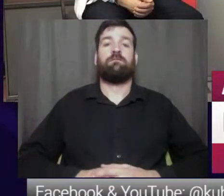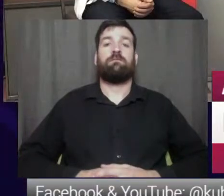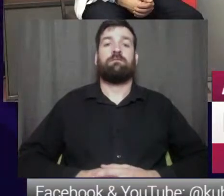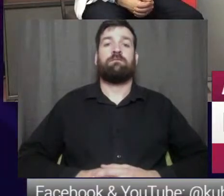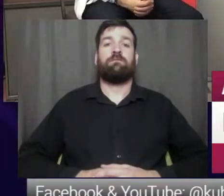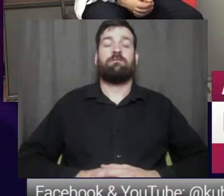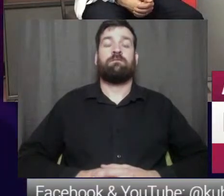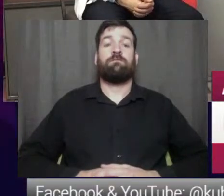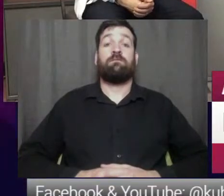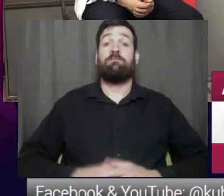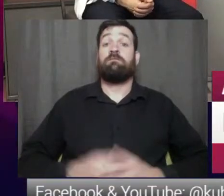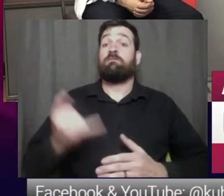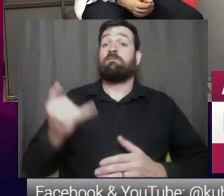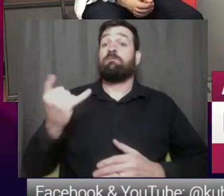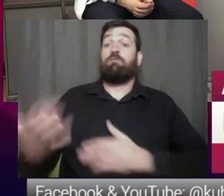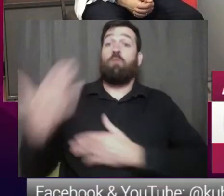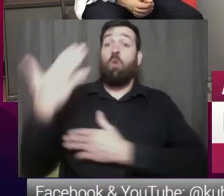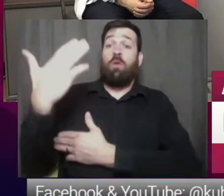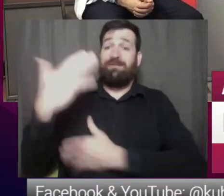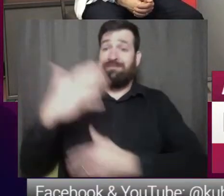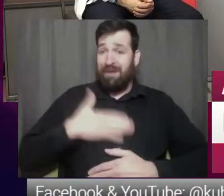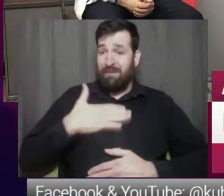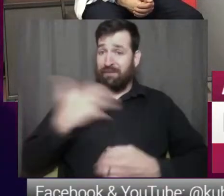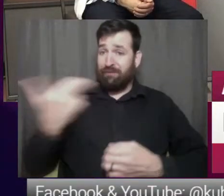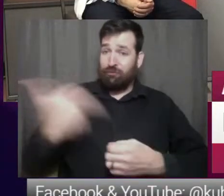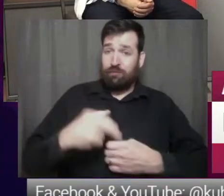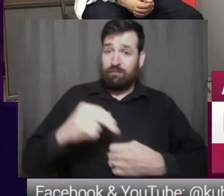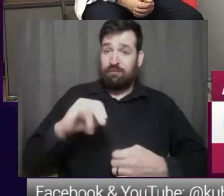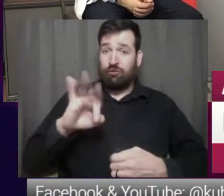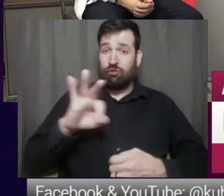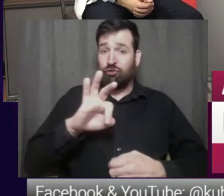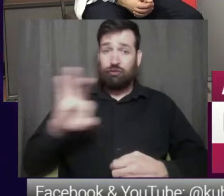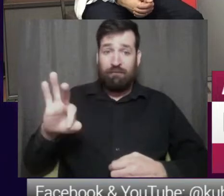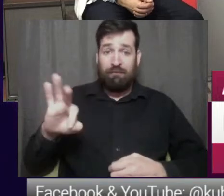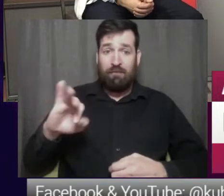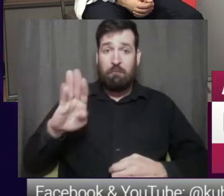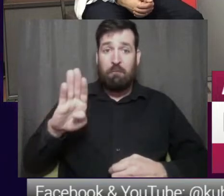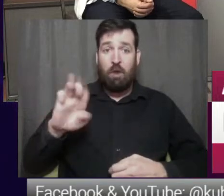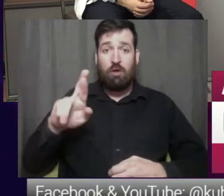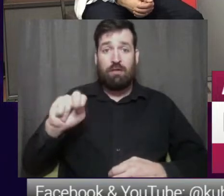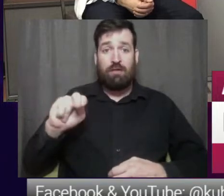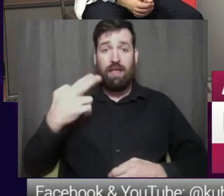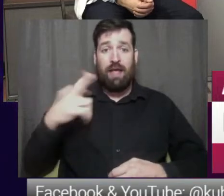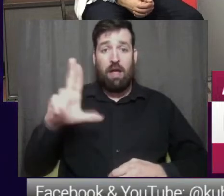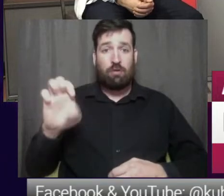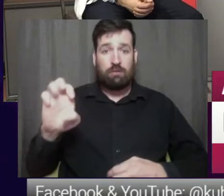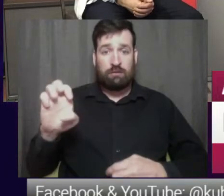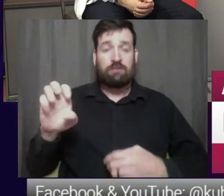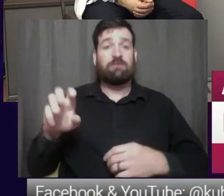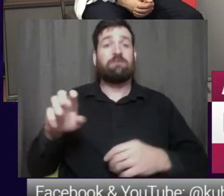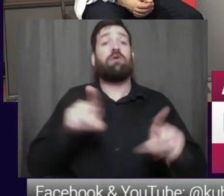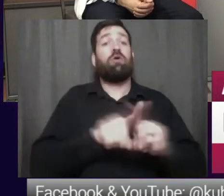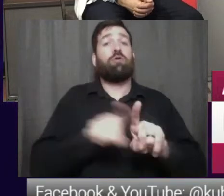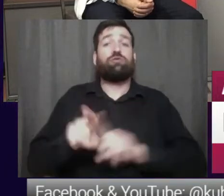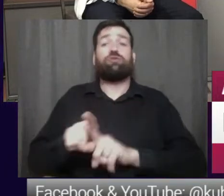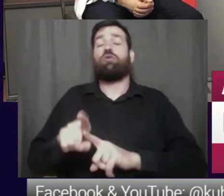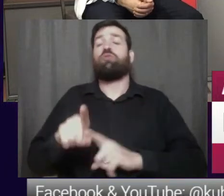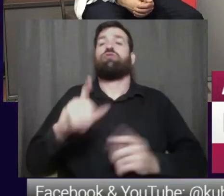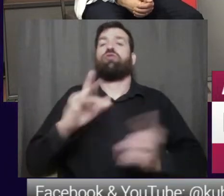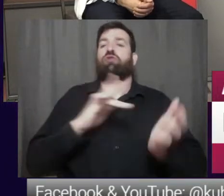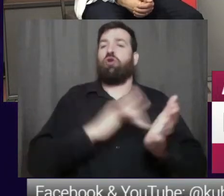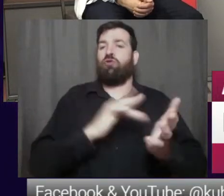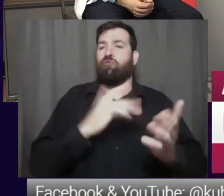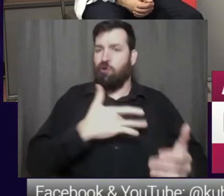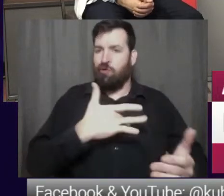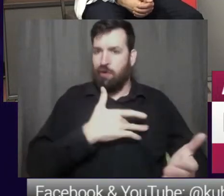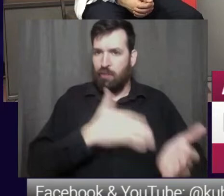This morning, we are so happy to be joined by Jeff Barnhouse virtually, along with cardiologist and electrophysiologist Dr. Seth